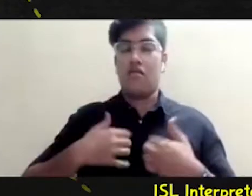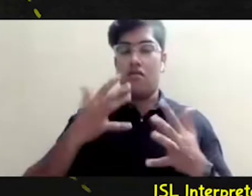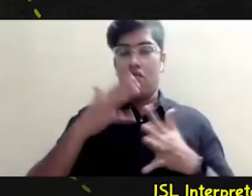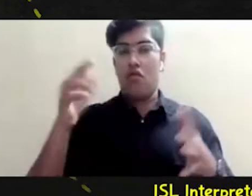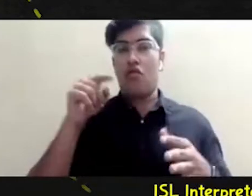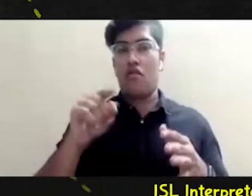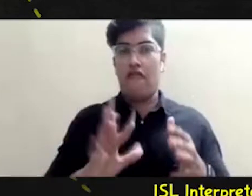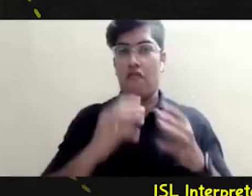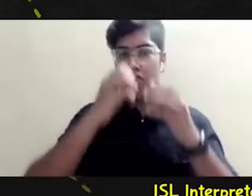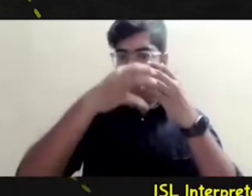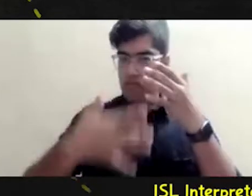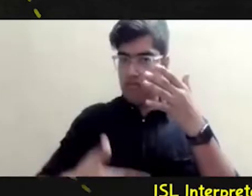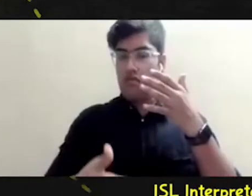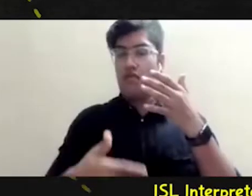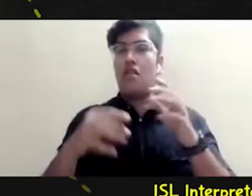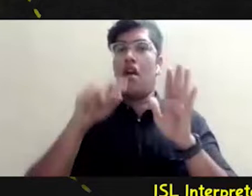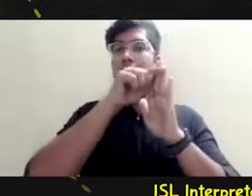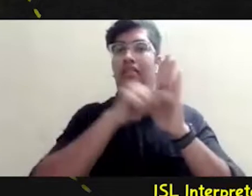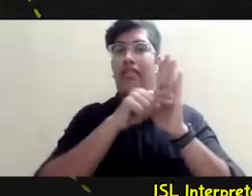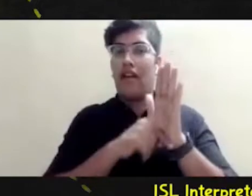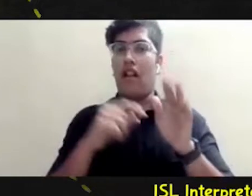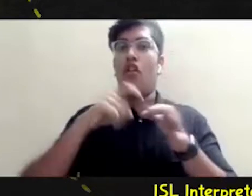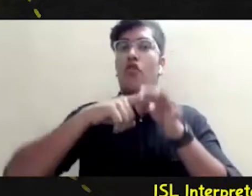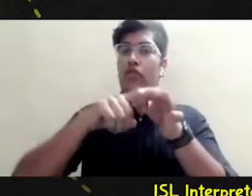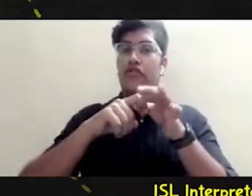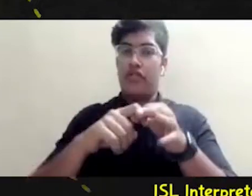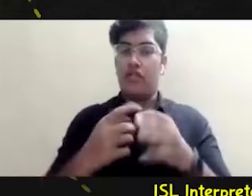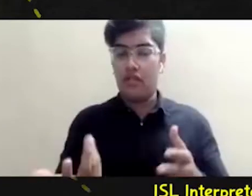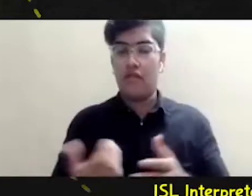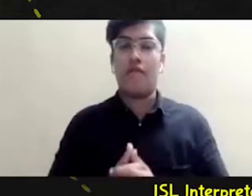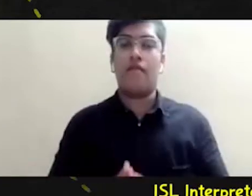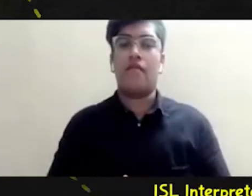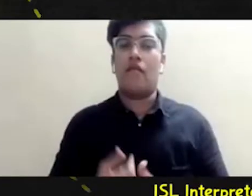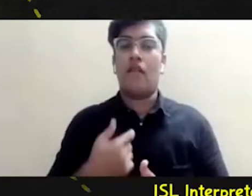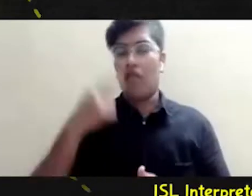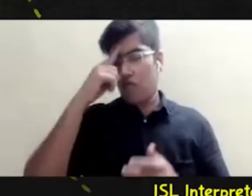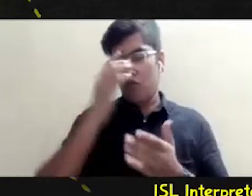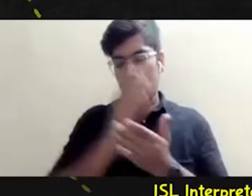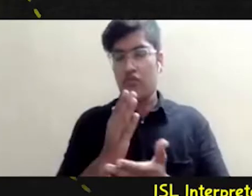aspects of ethical questions you are raising, and I'm sure